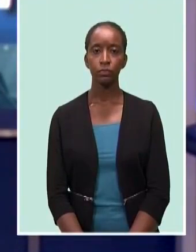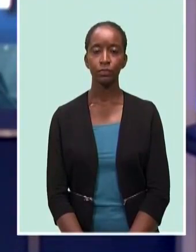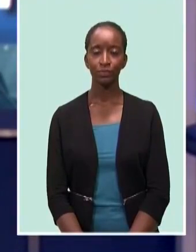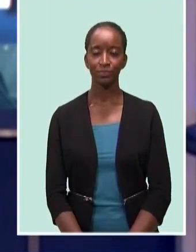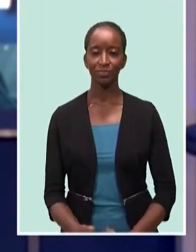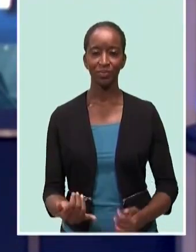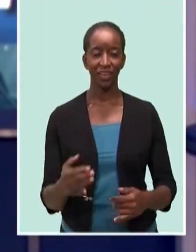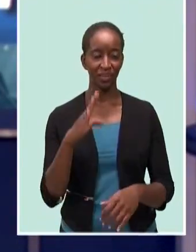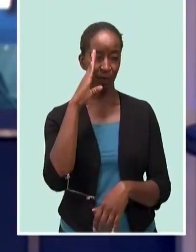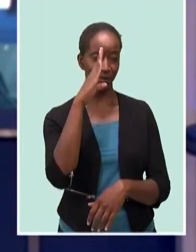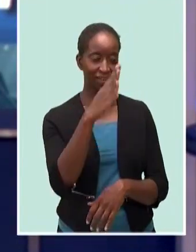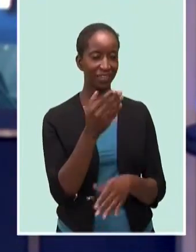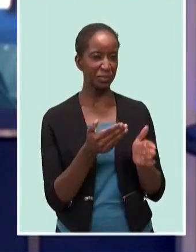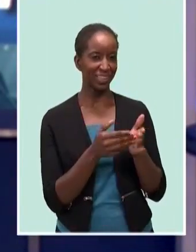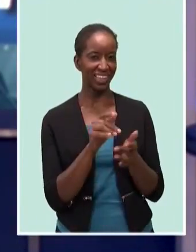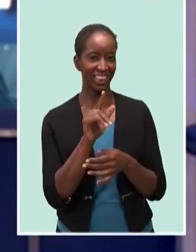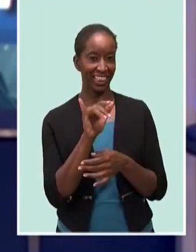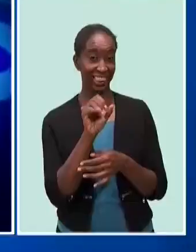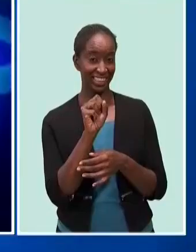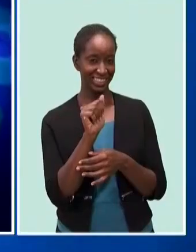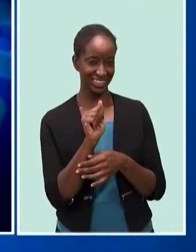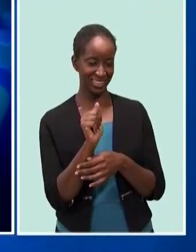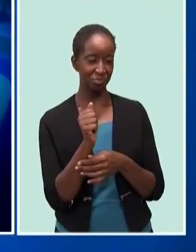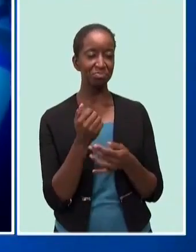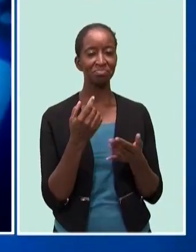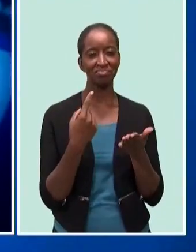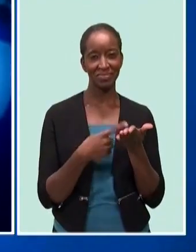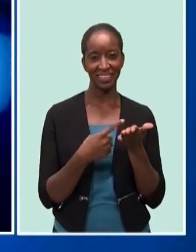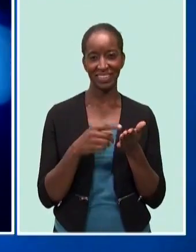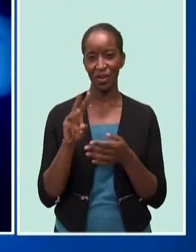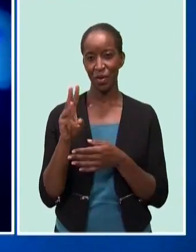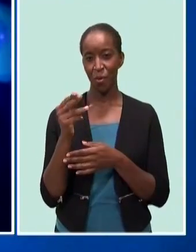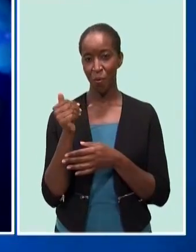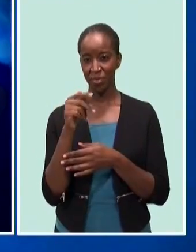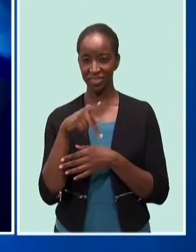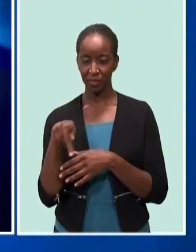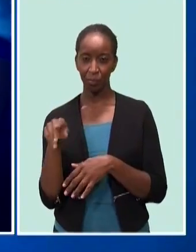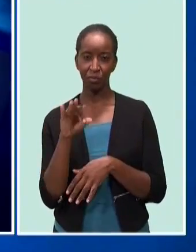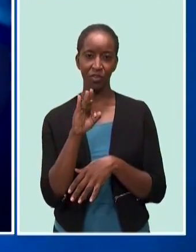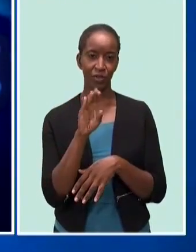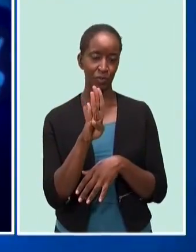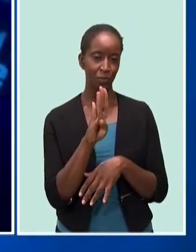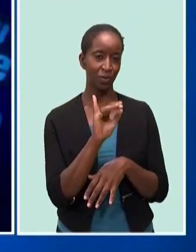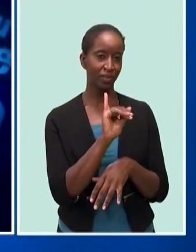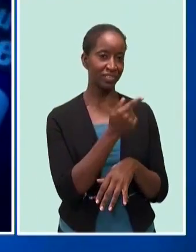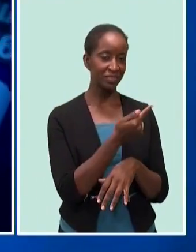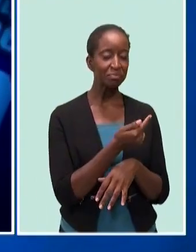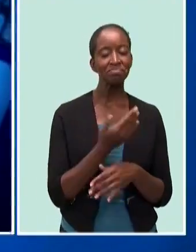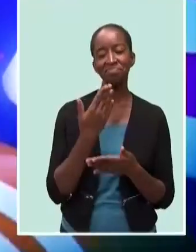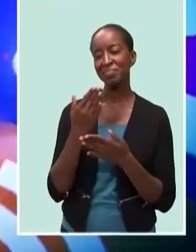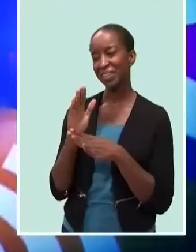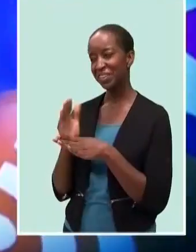What's Trending is brought to you by Trident Insurance. We treat you like family.